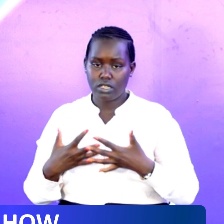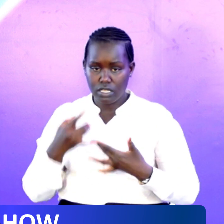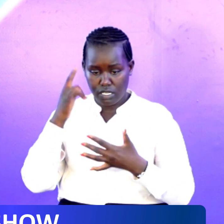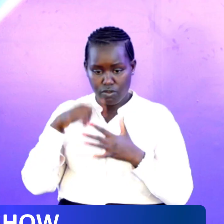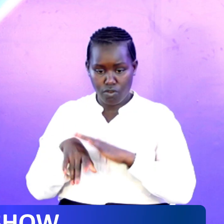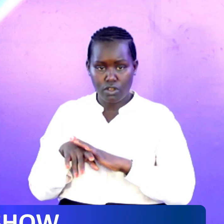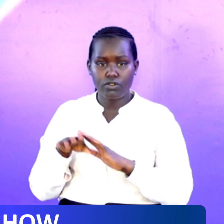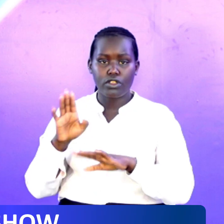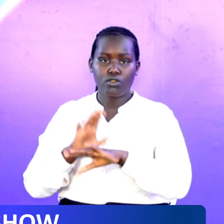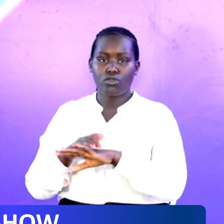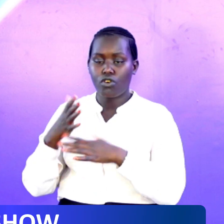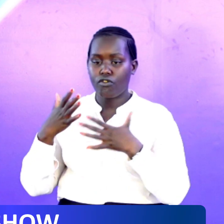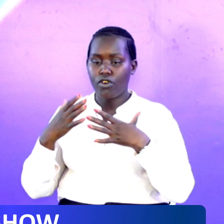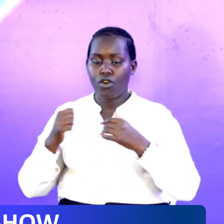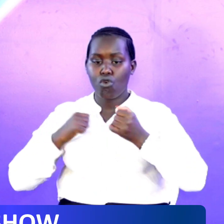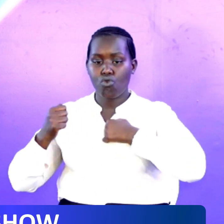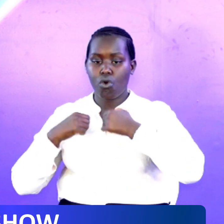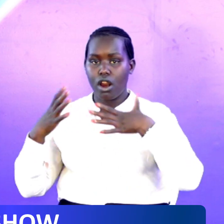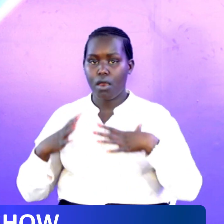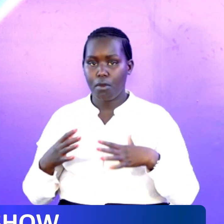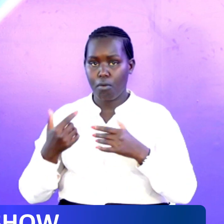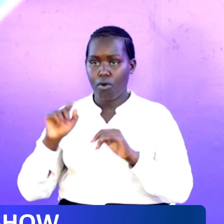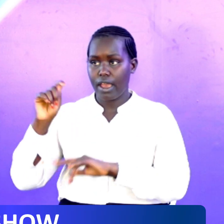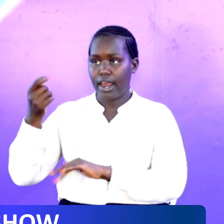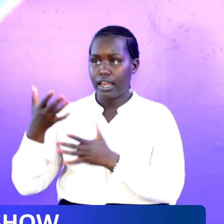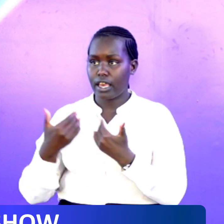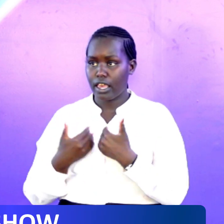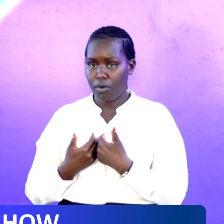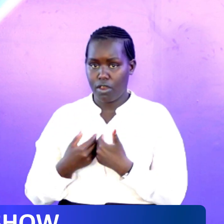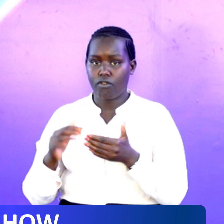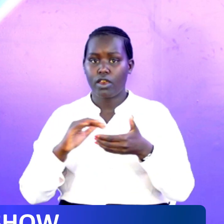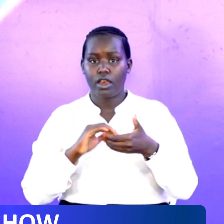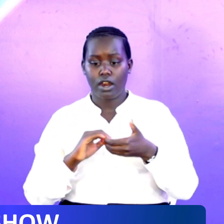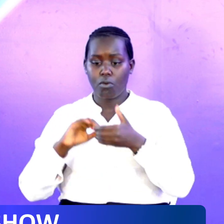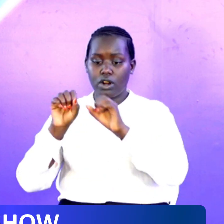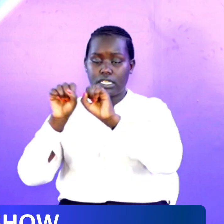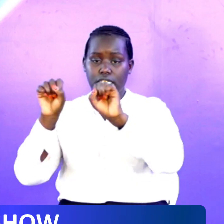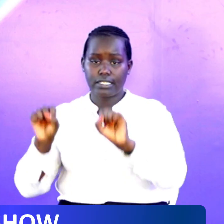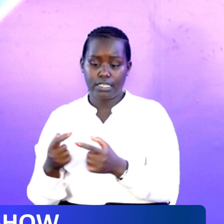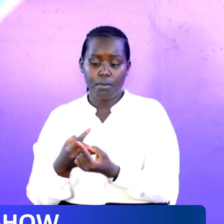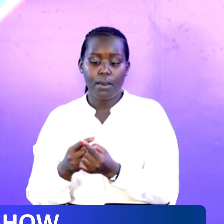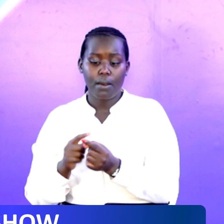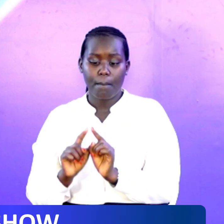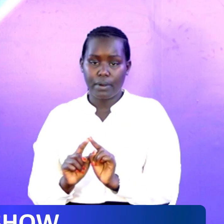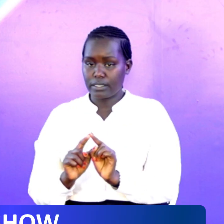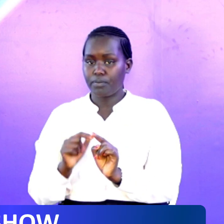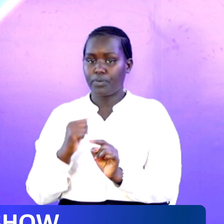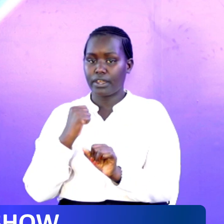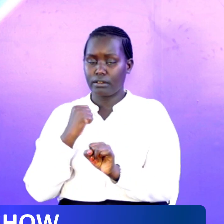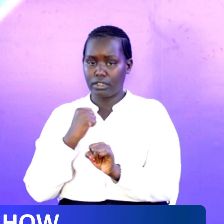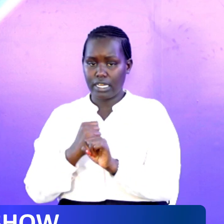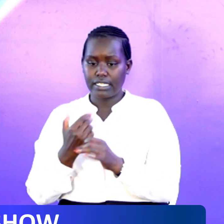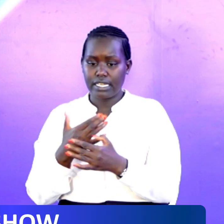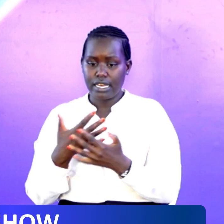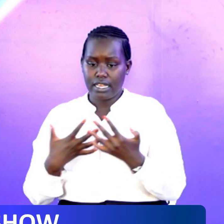of Rwandese. In Kenya, we have a dictator under a democratic system, but he does things for his own